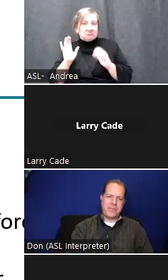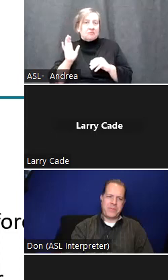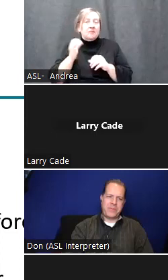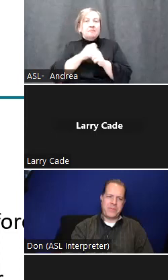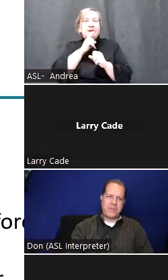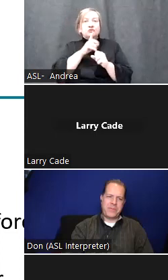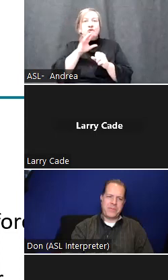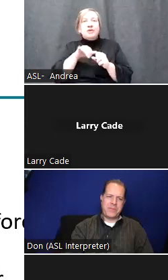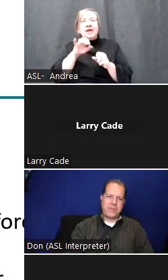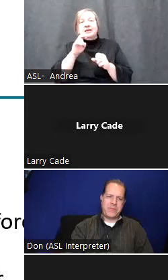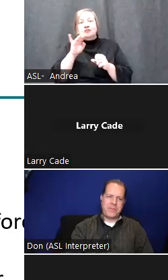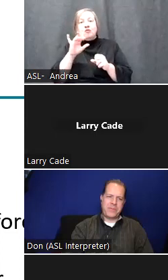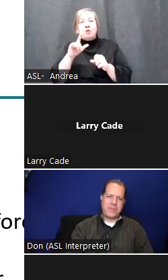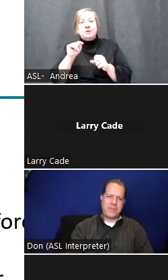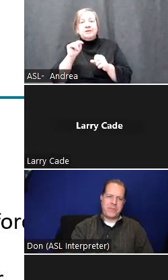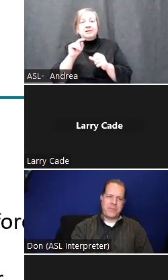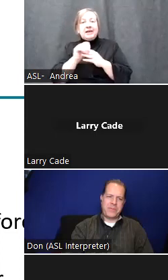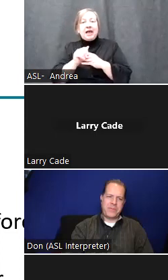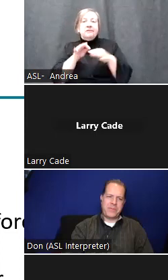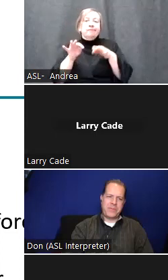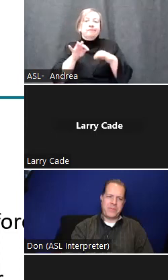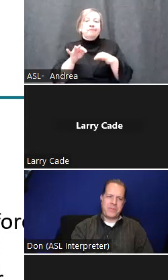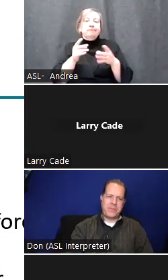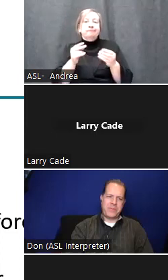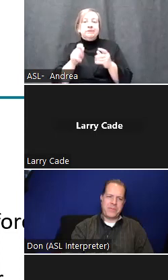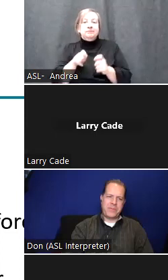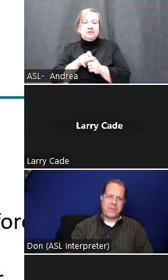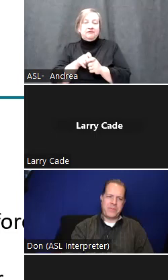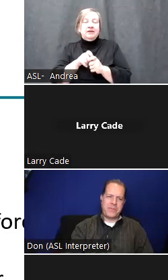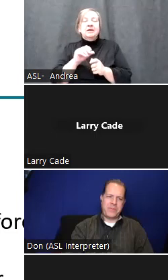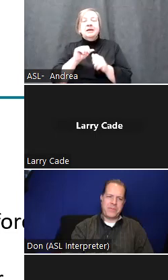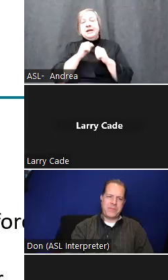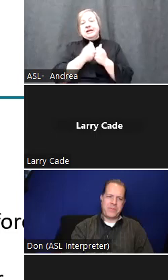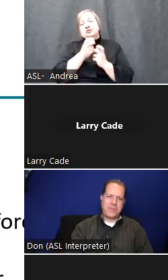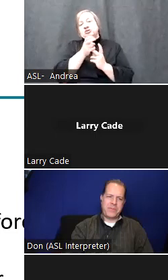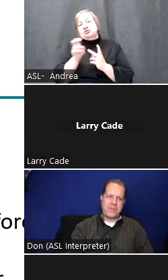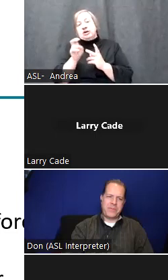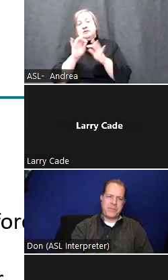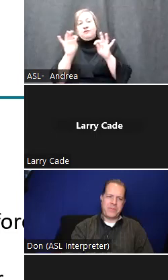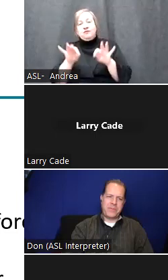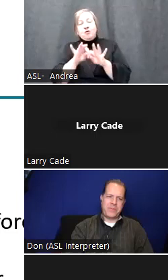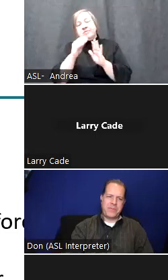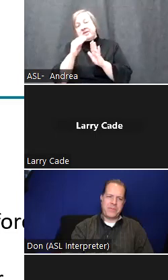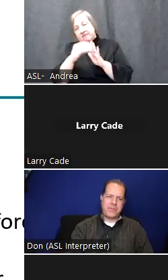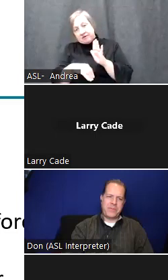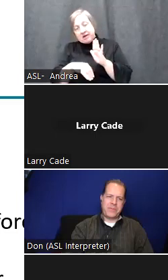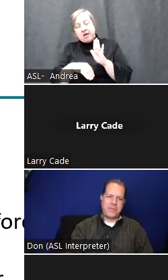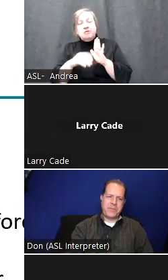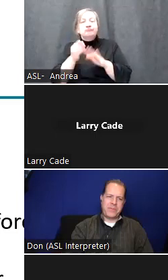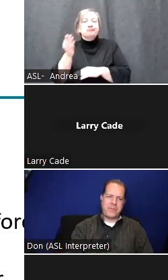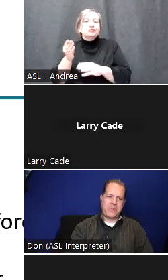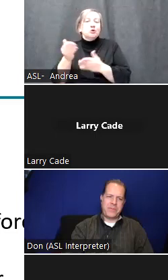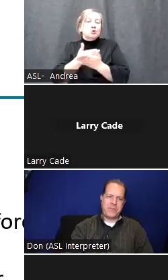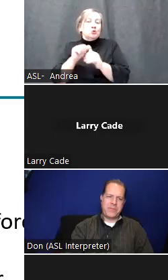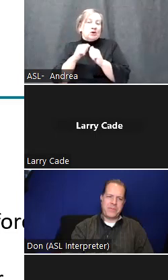the enrollment guide covers those specifics, and the agency transfer form is what they'd need to fill out and submit to their new